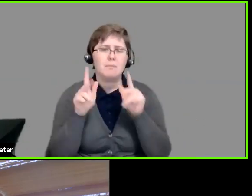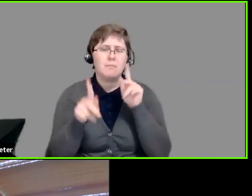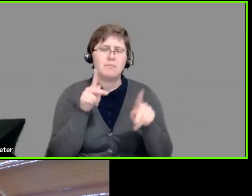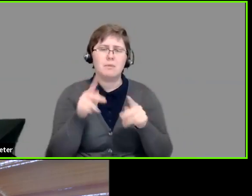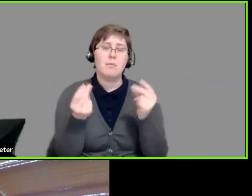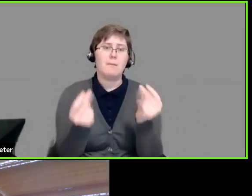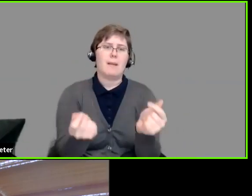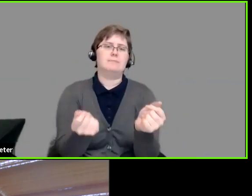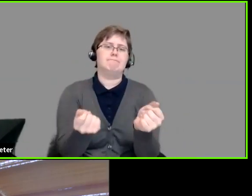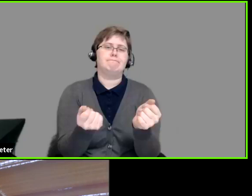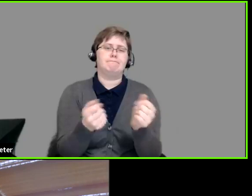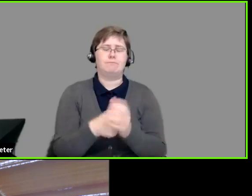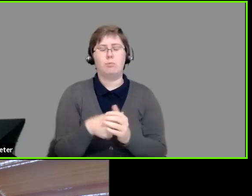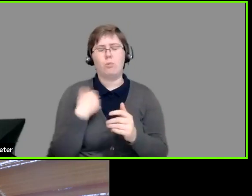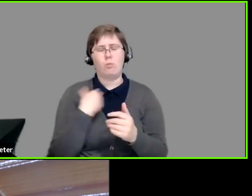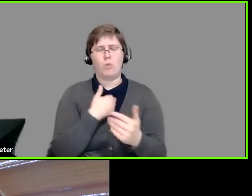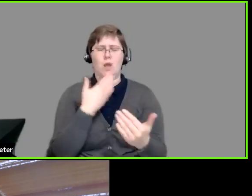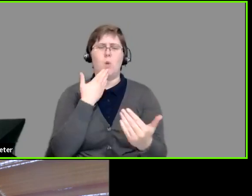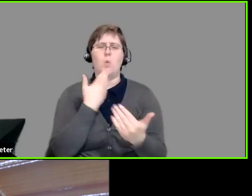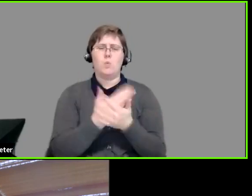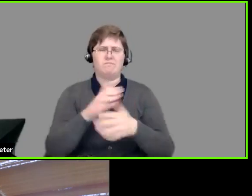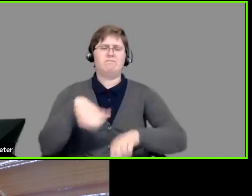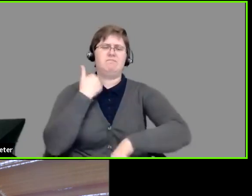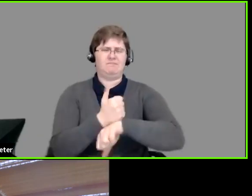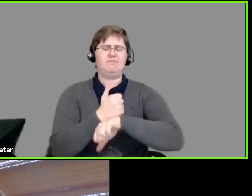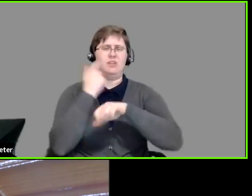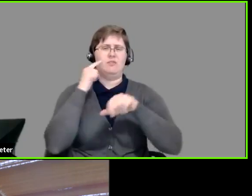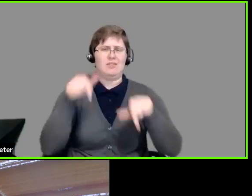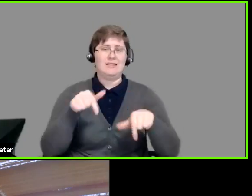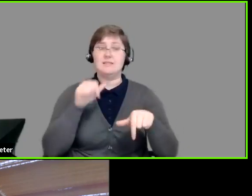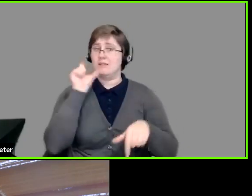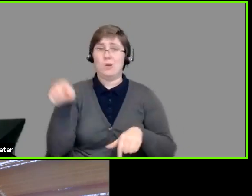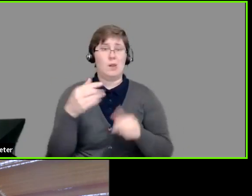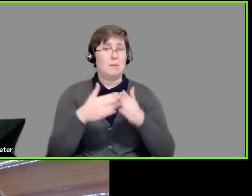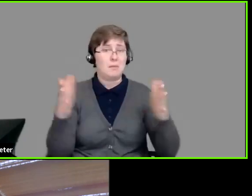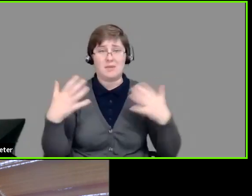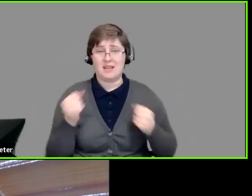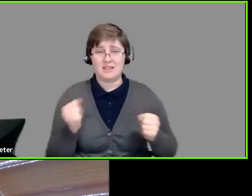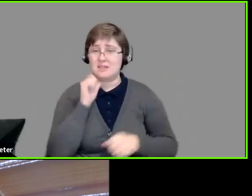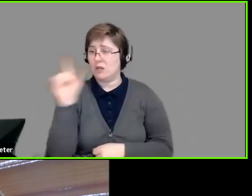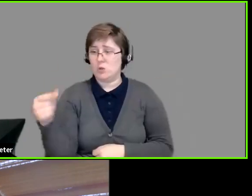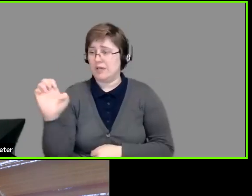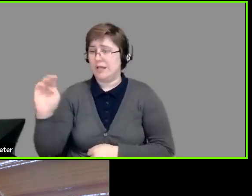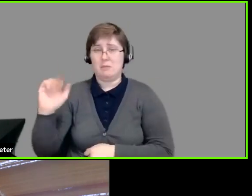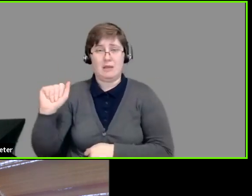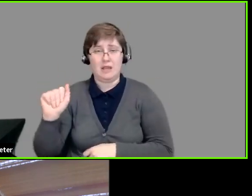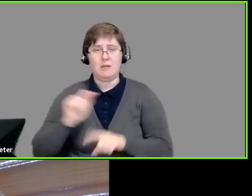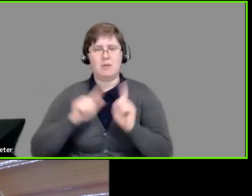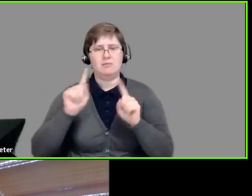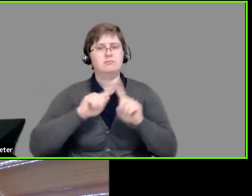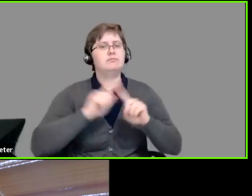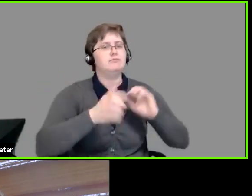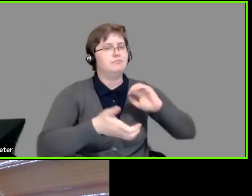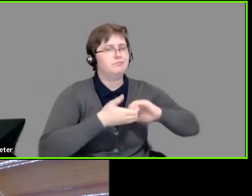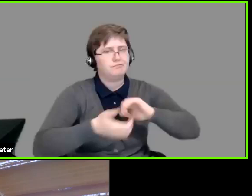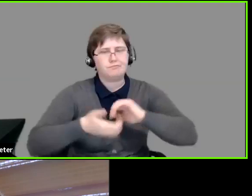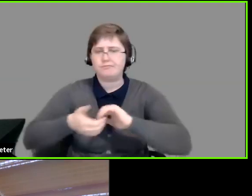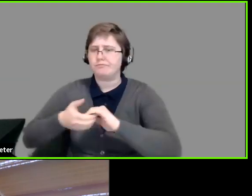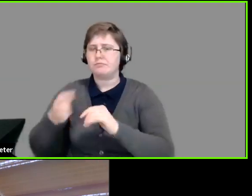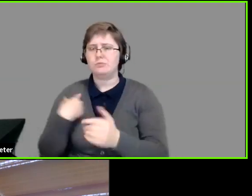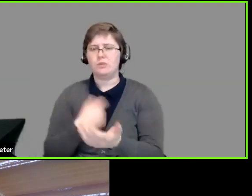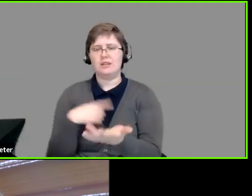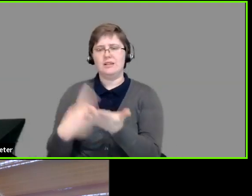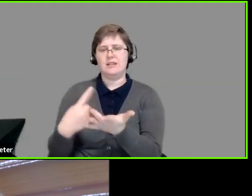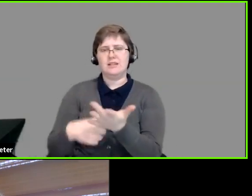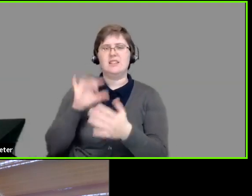possible. We are well equipped in this community. Again, not just public health, not just EMA, but those partners. And we'll be talking about those partners and